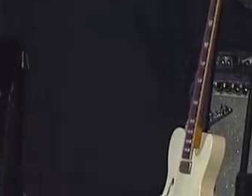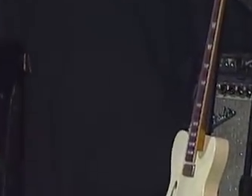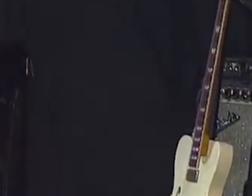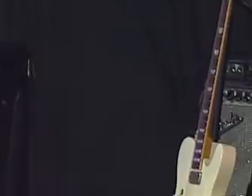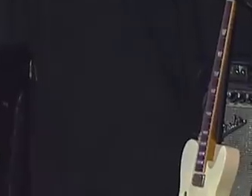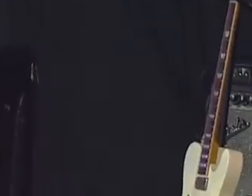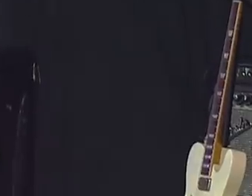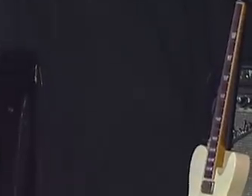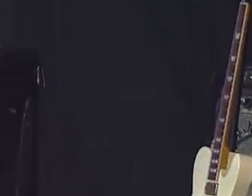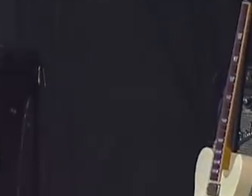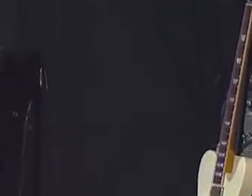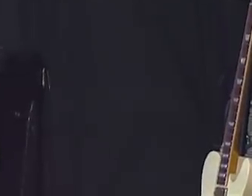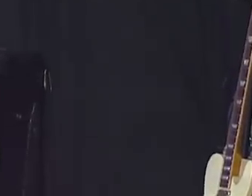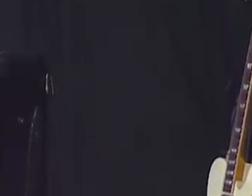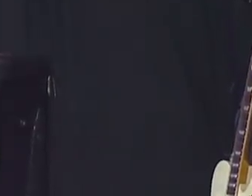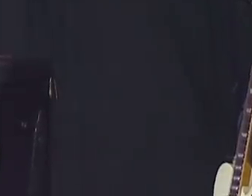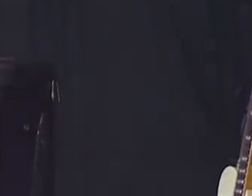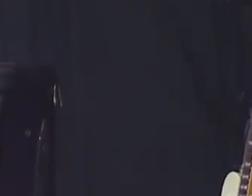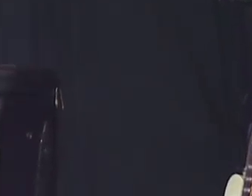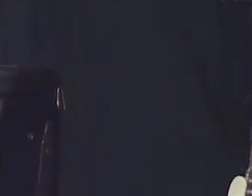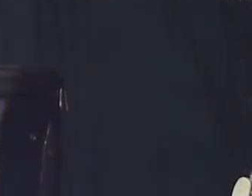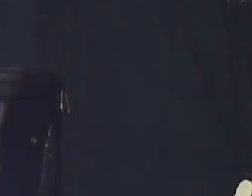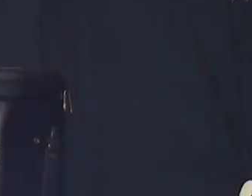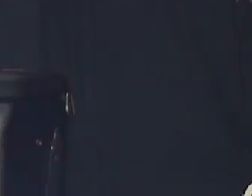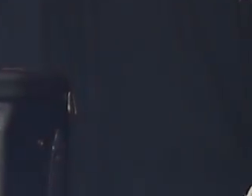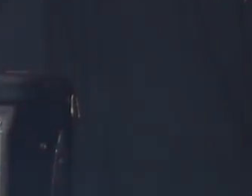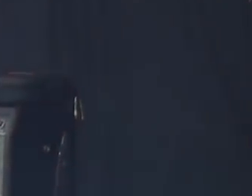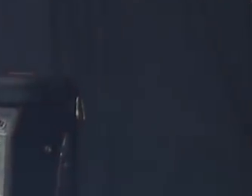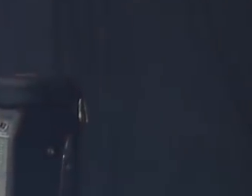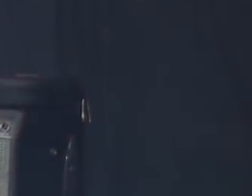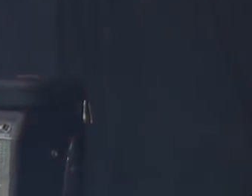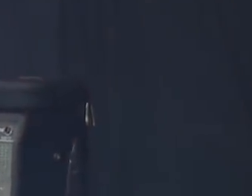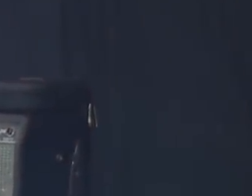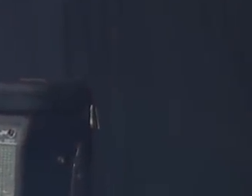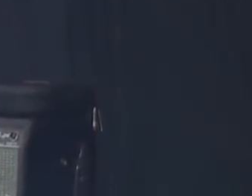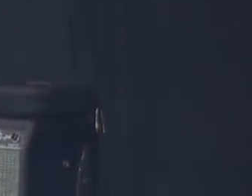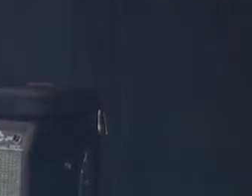For God so loved the